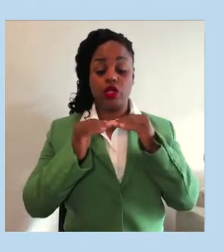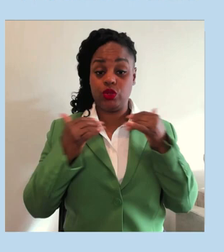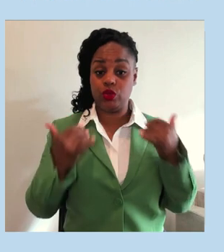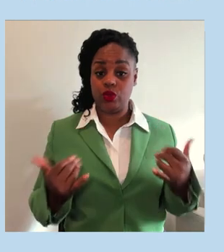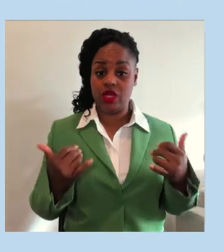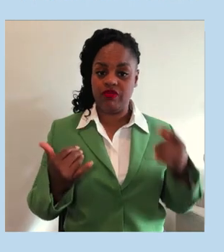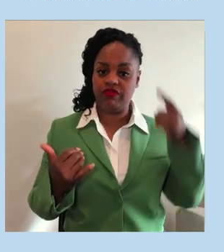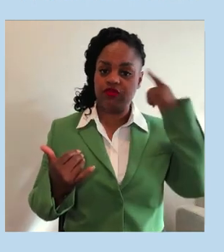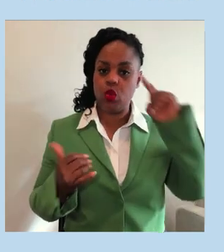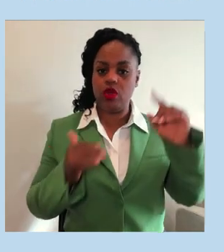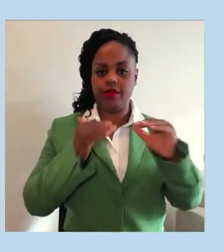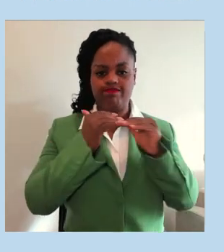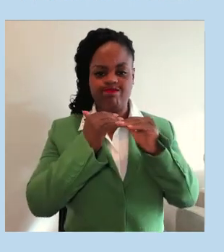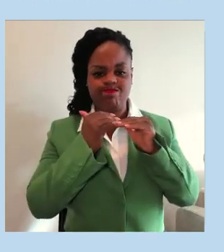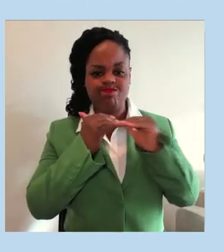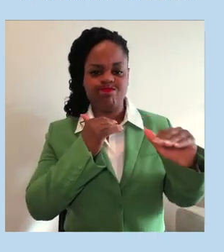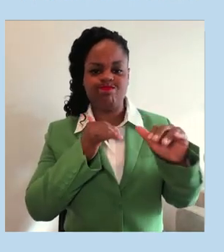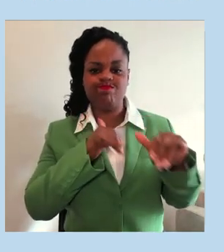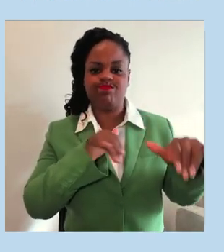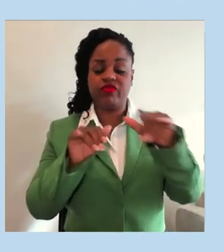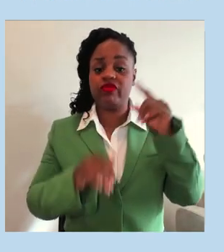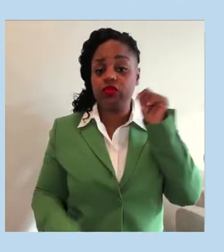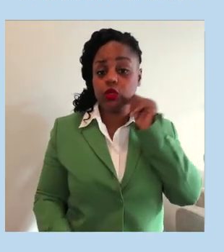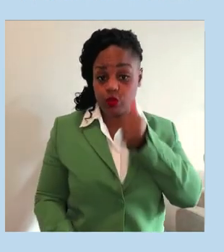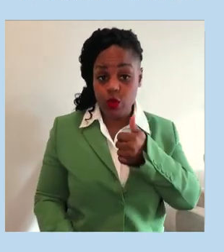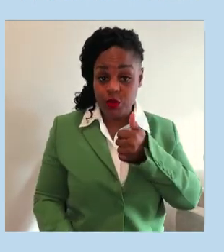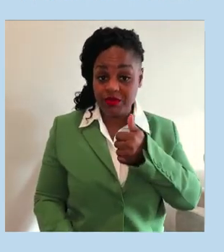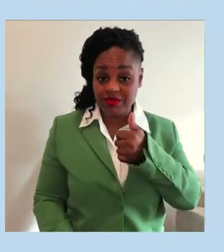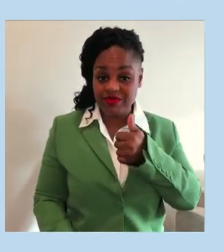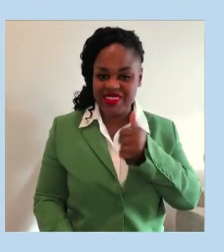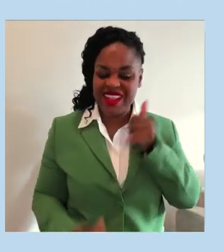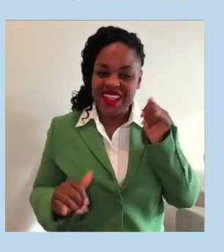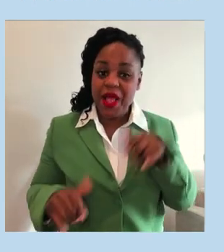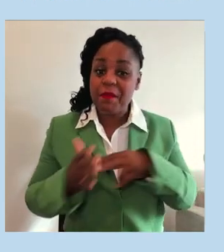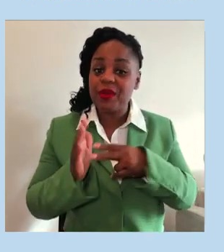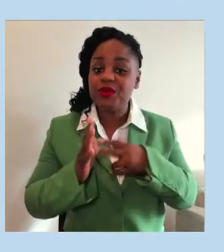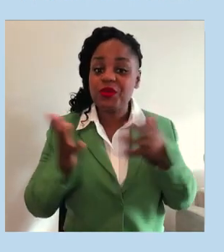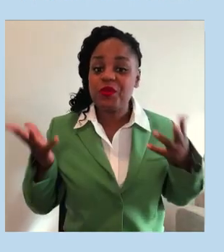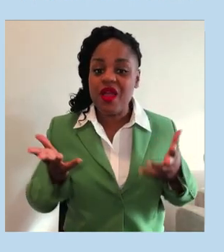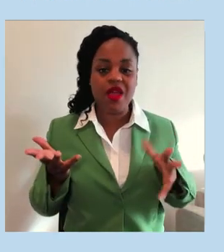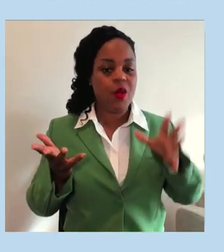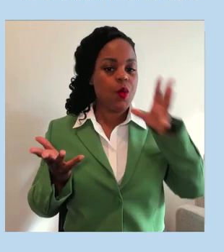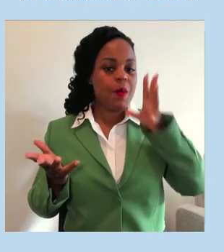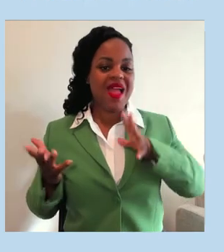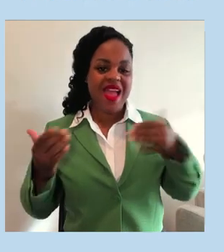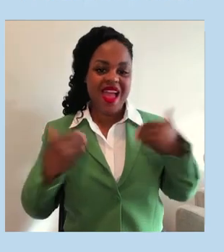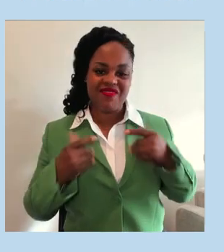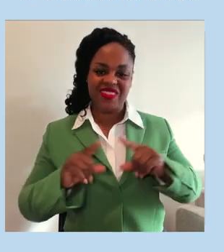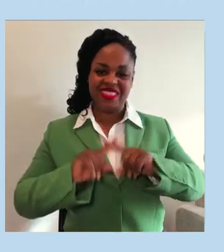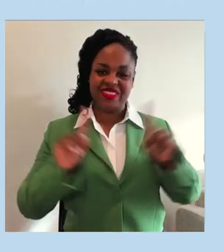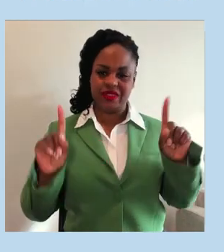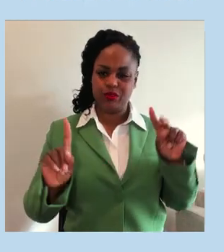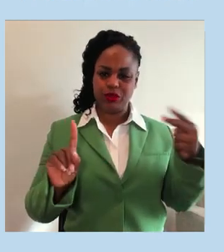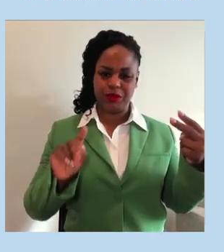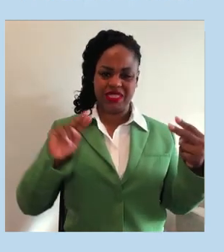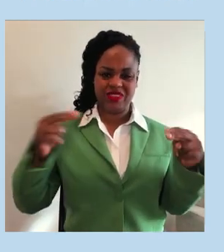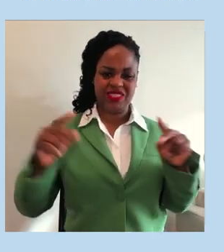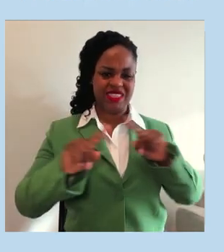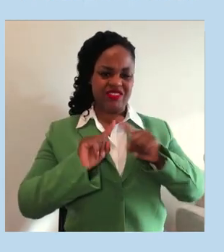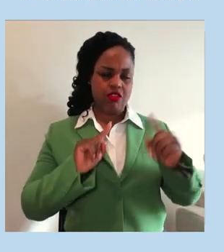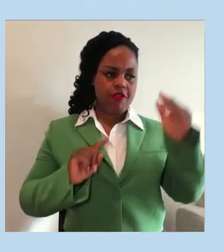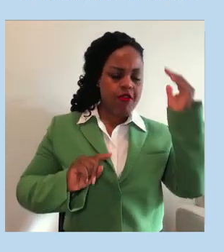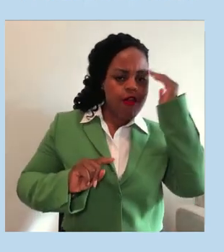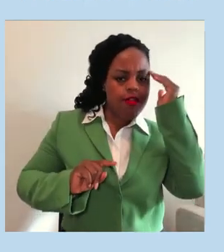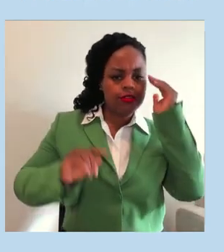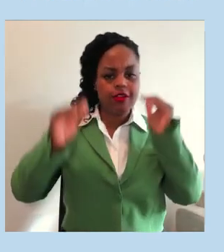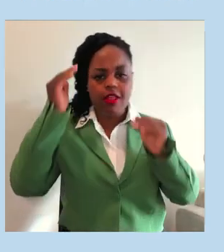is our unique differences, perspectives, and knowledge that will bring about the creative solutions that this world needs for issues like